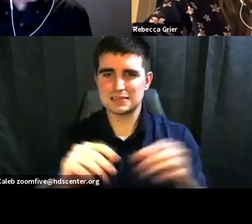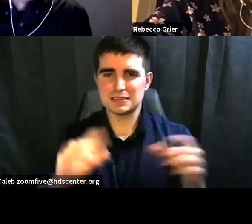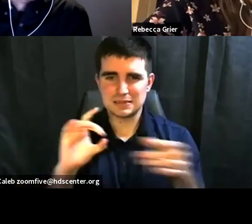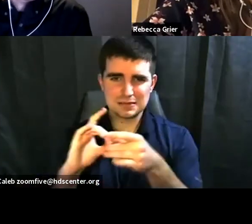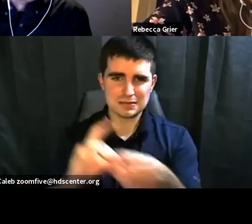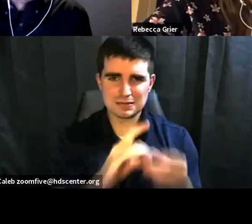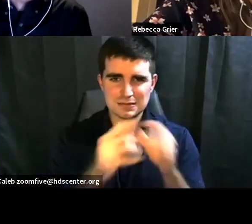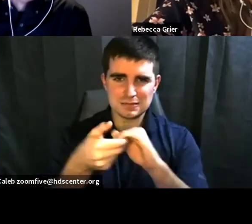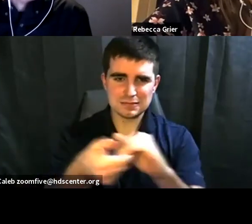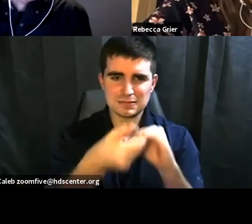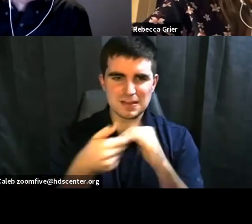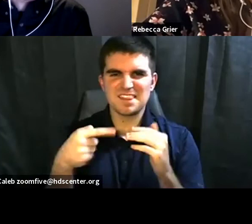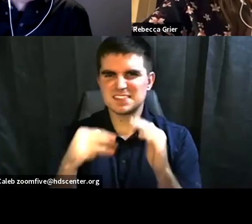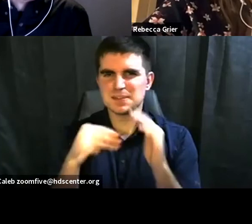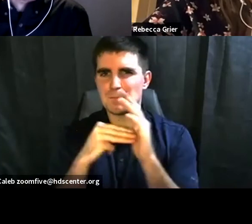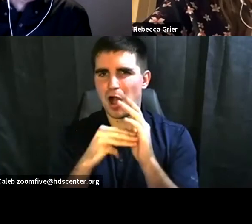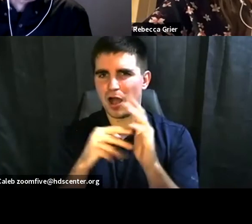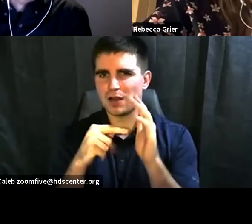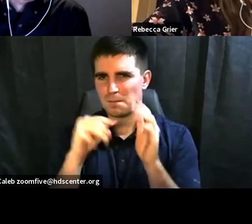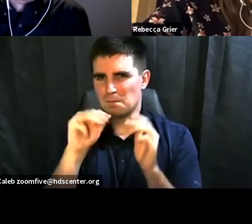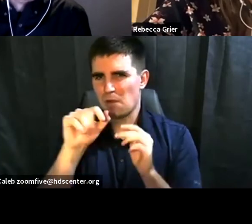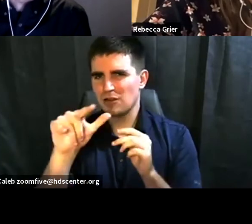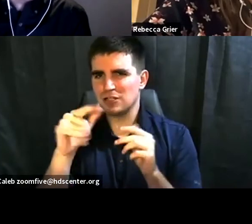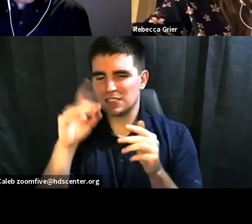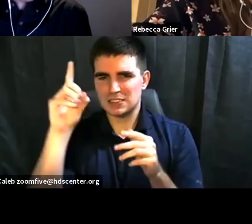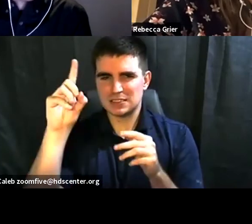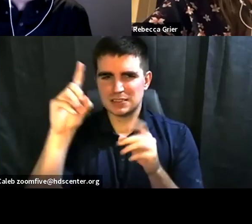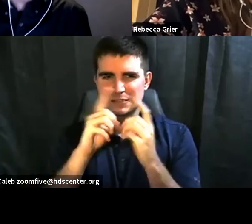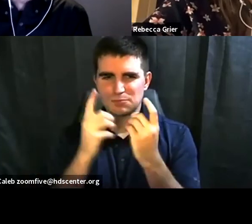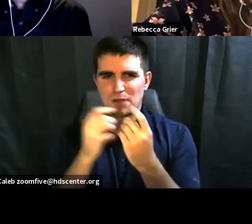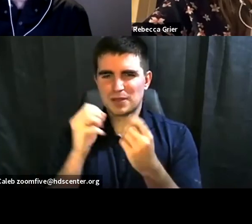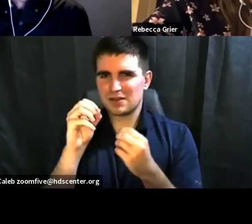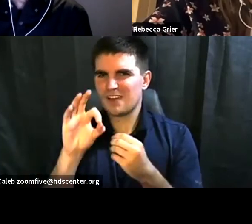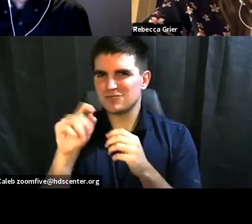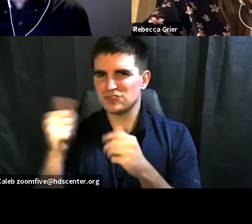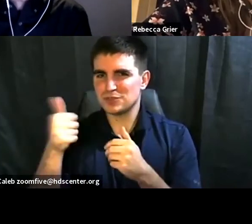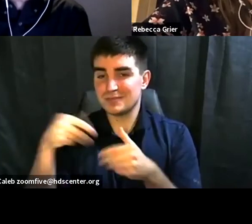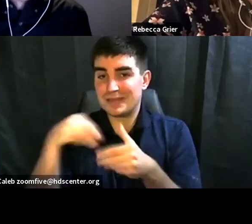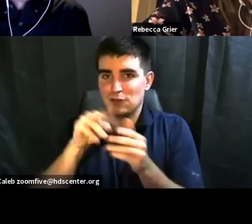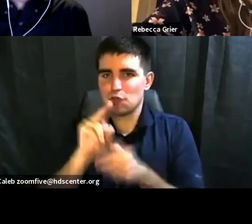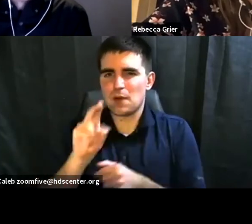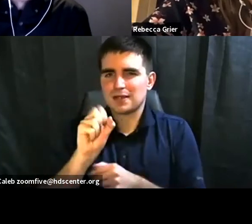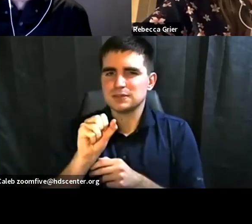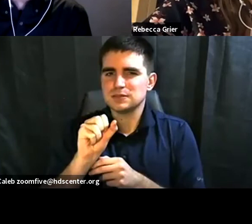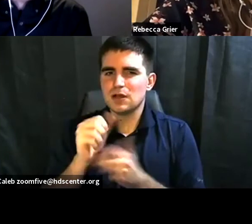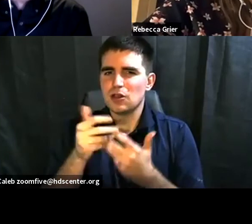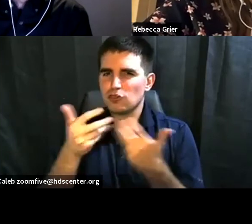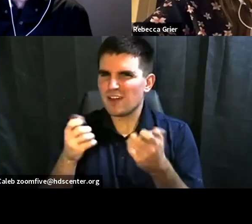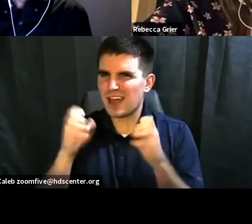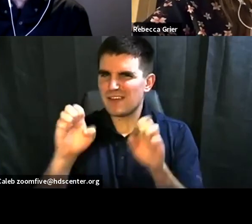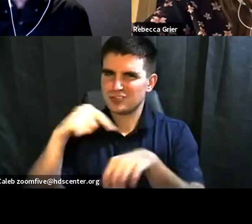a model, as Rory said, that Department of Transportation at the US level does spend a lot of effort and time